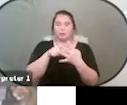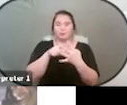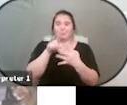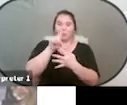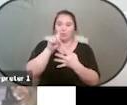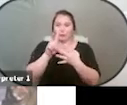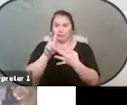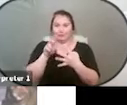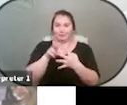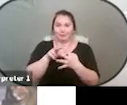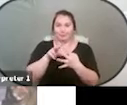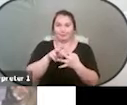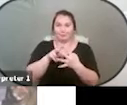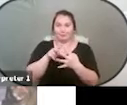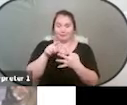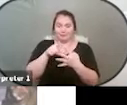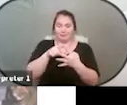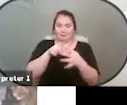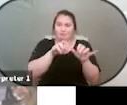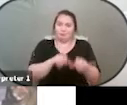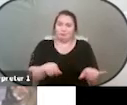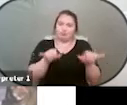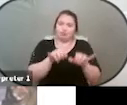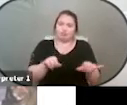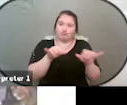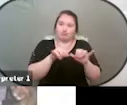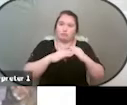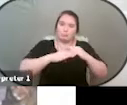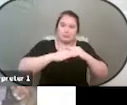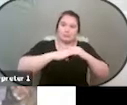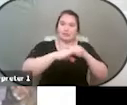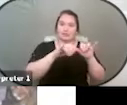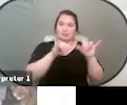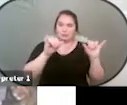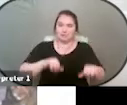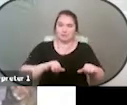So option 1 is maintaining the systems there.